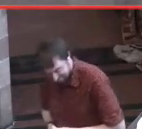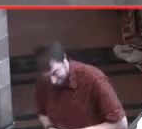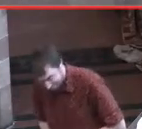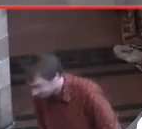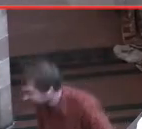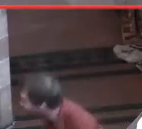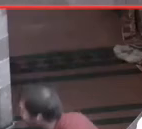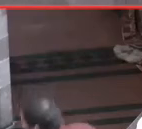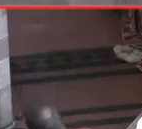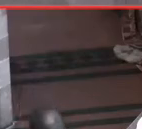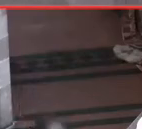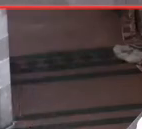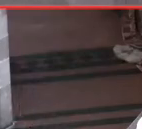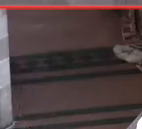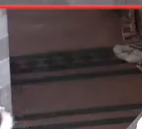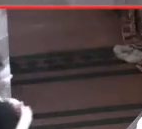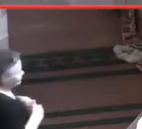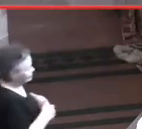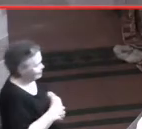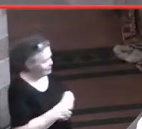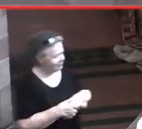Thank you.